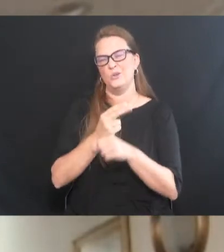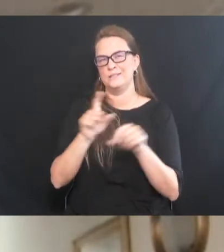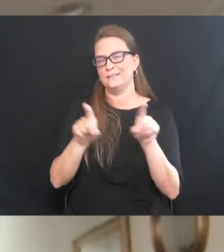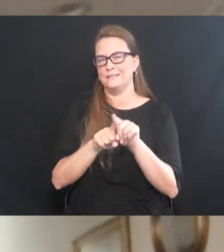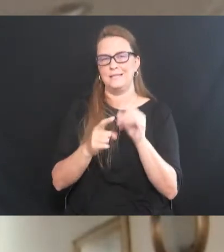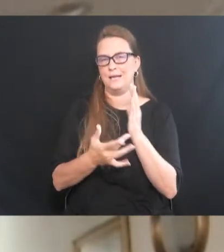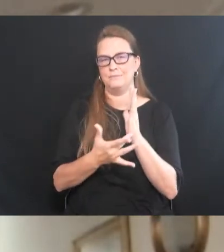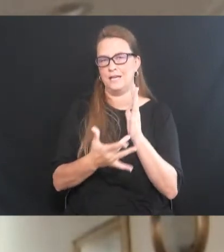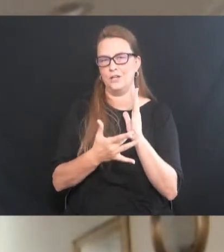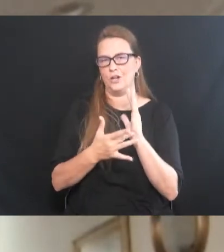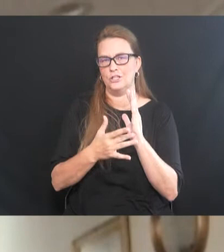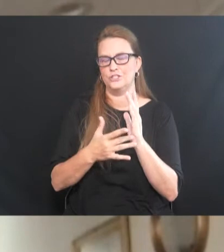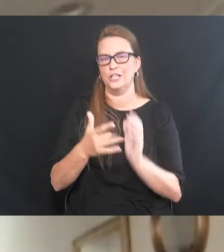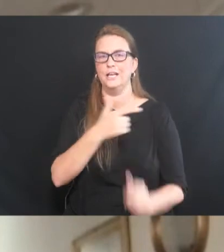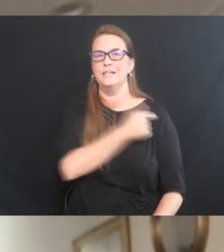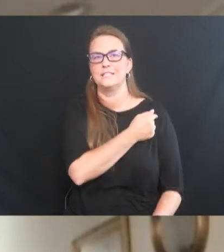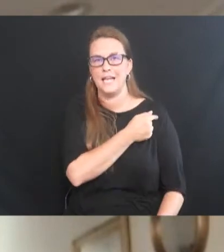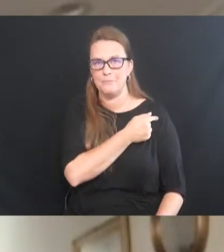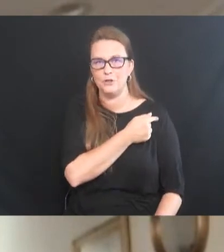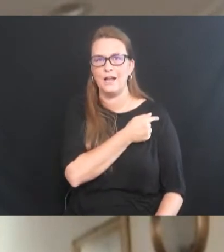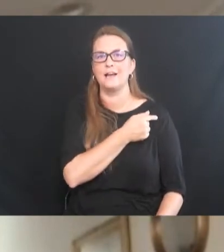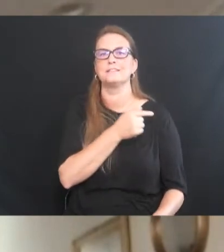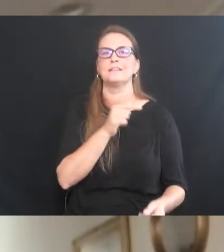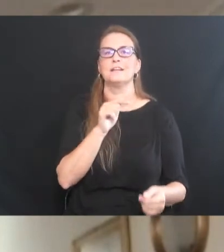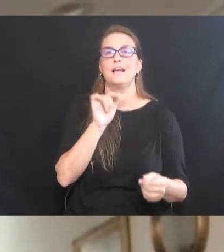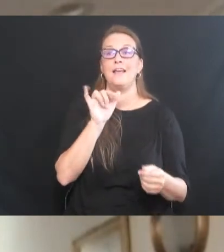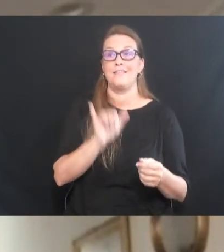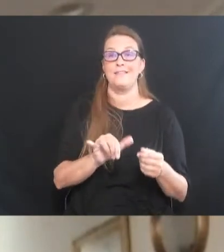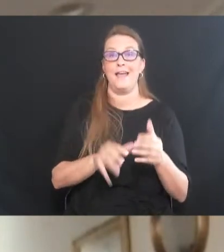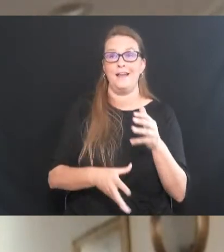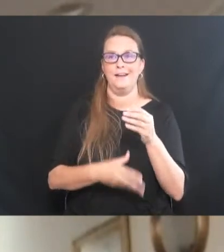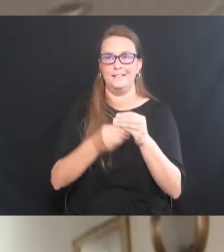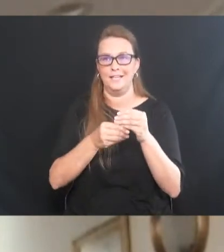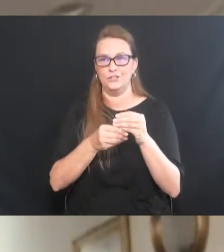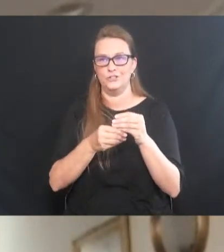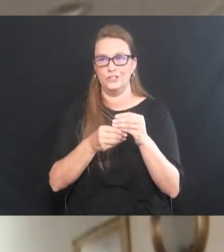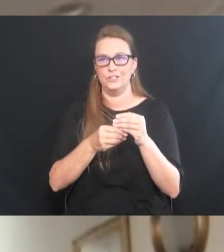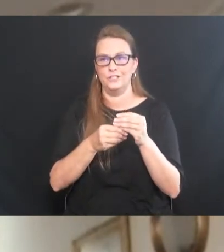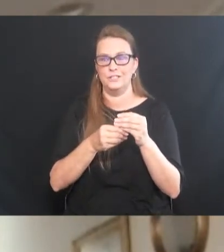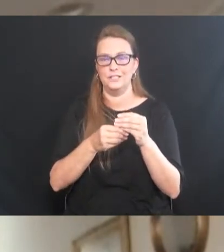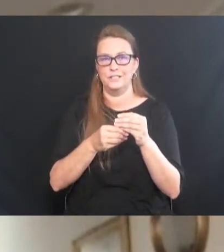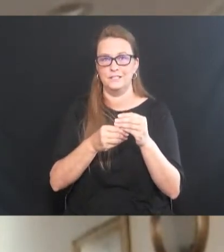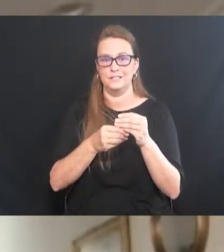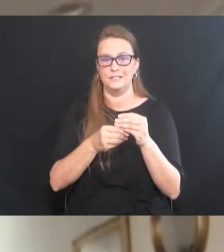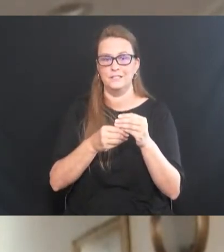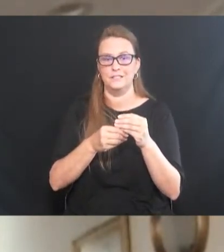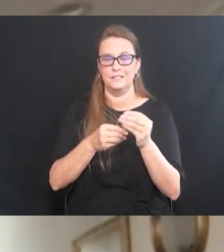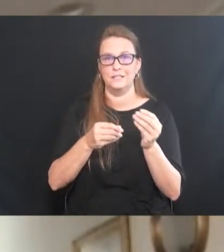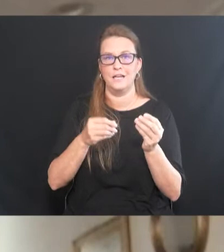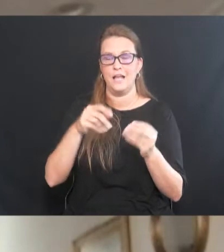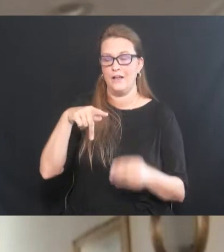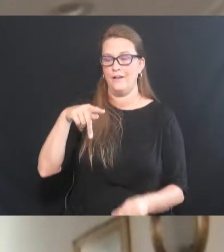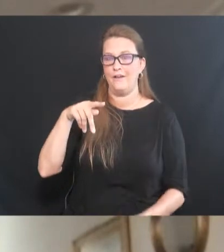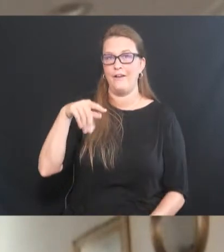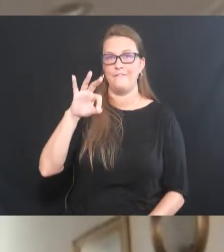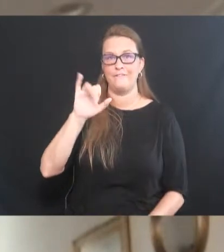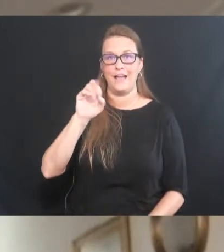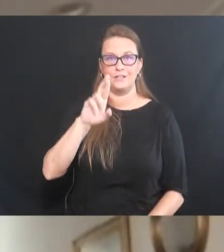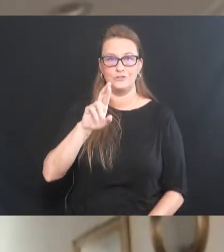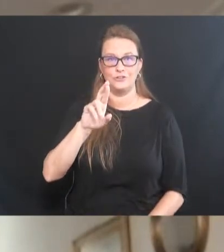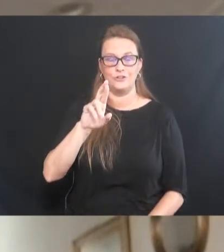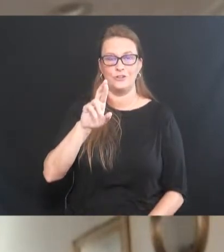to immunize, that the addition of a messenger RNA vaccine, Pfizer in this